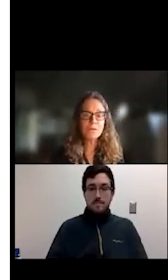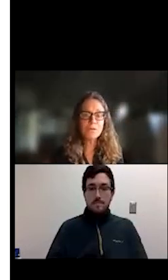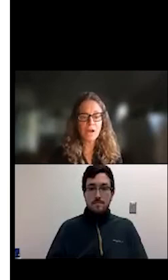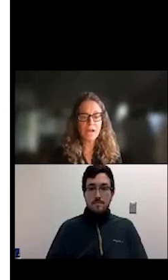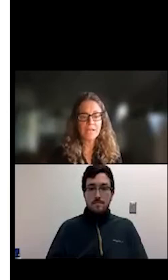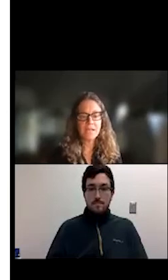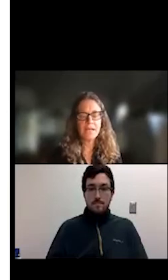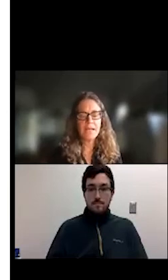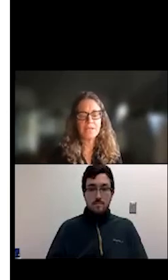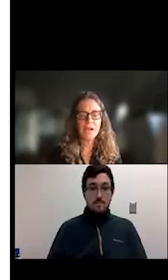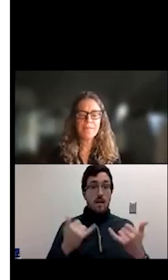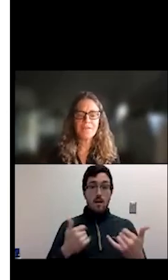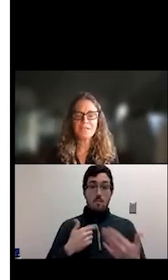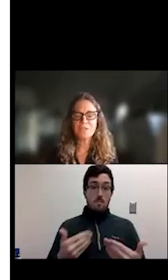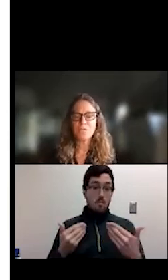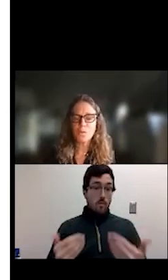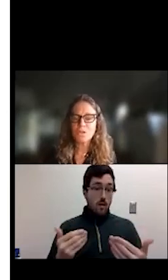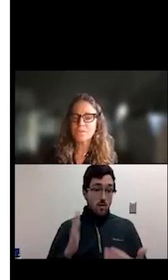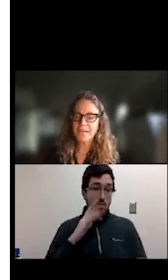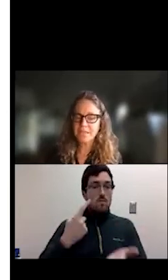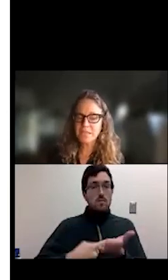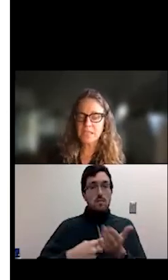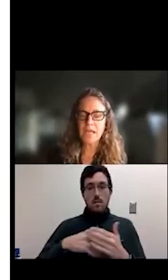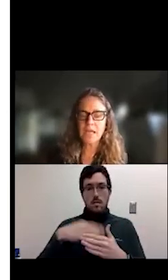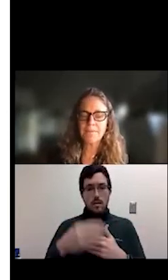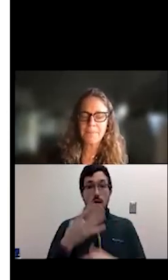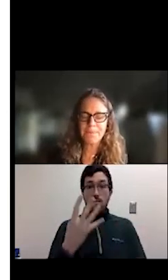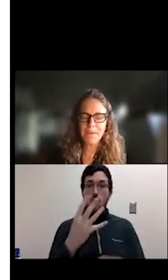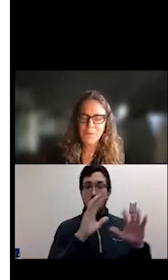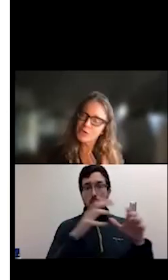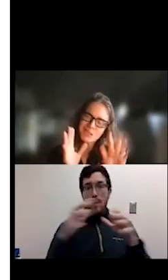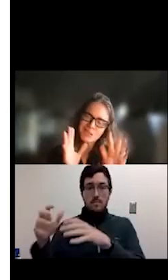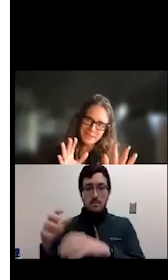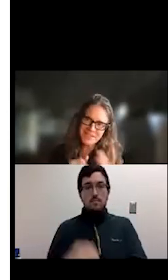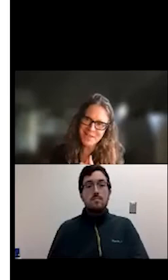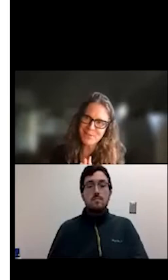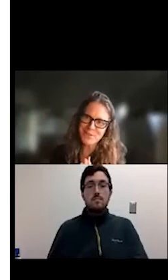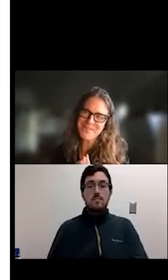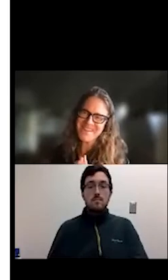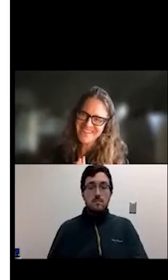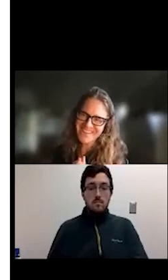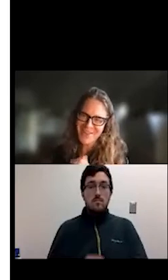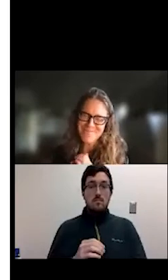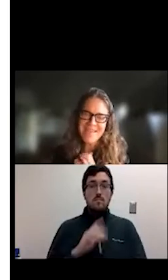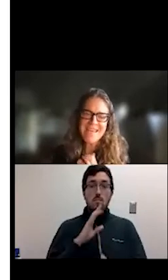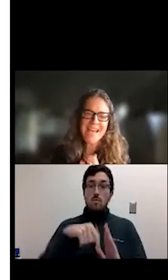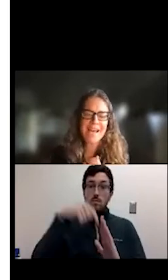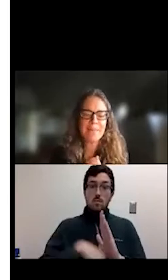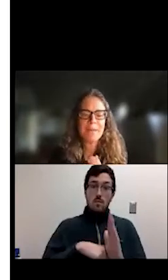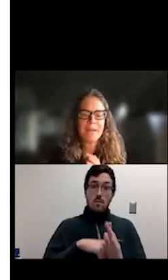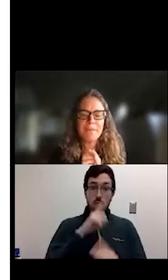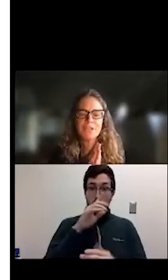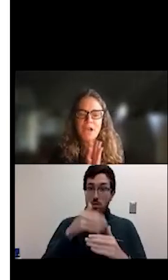So I'm going to move on and talk about the next 4 domains. I won't go into quite as much depth, don't worry on